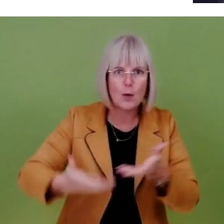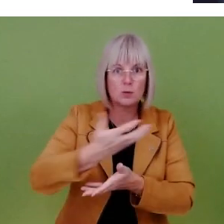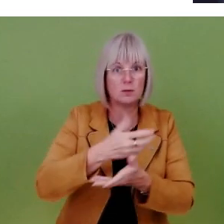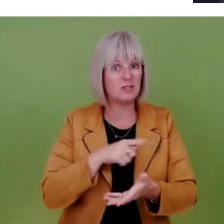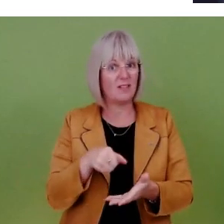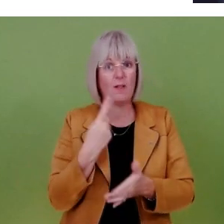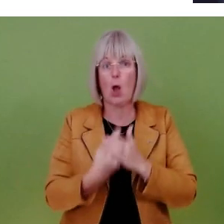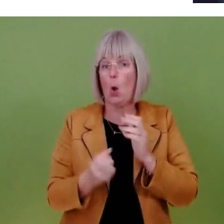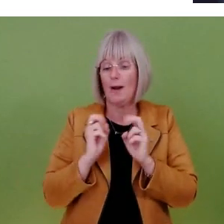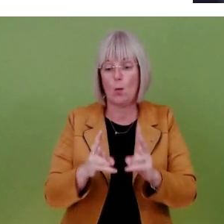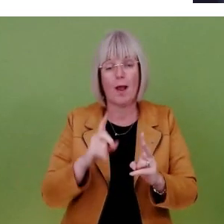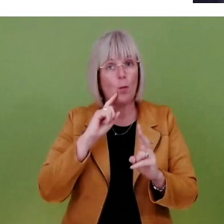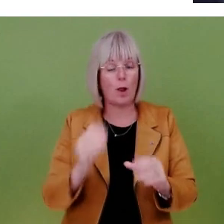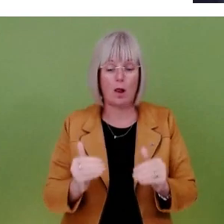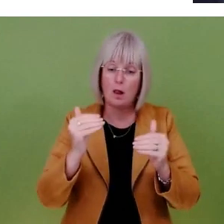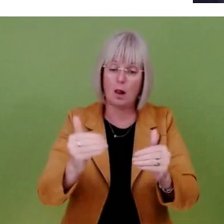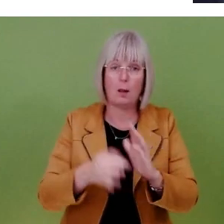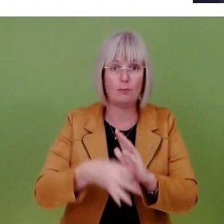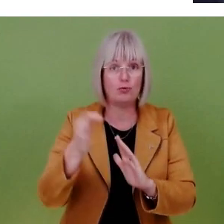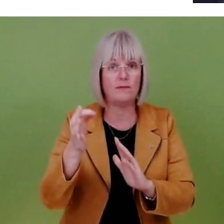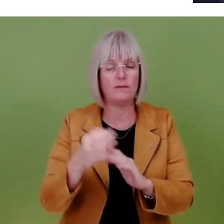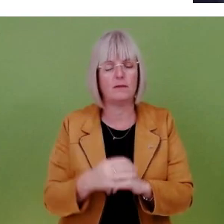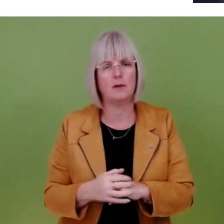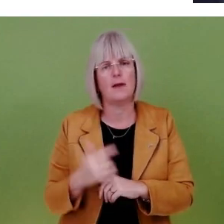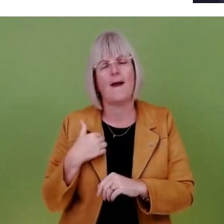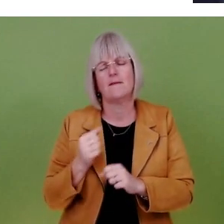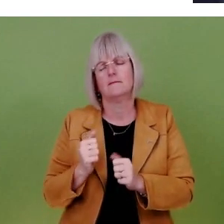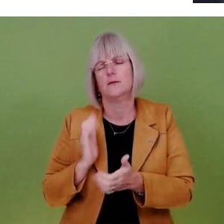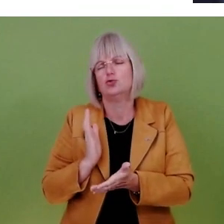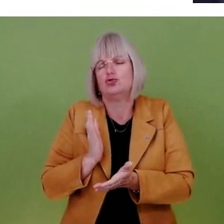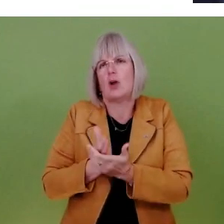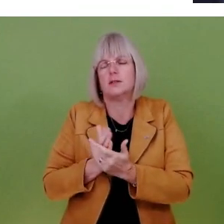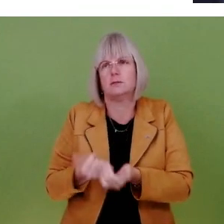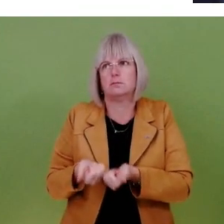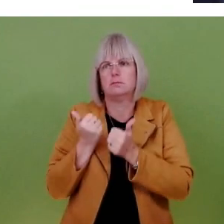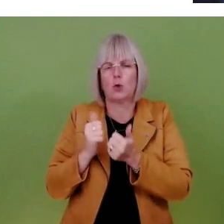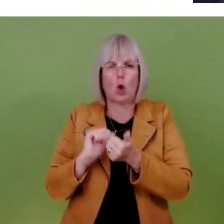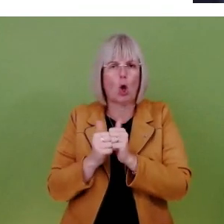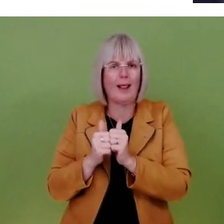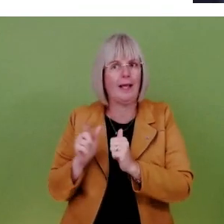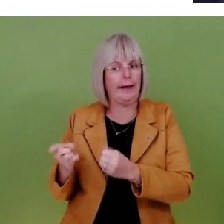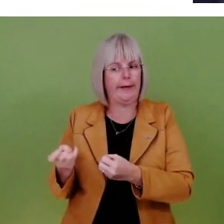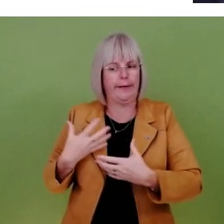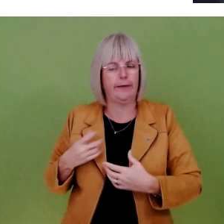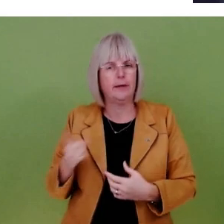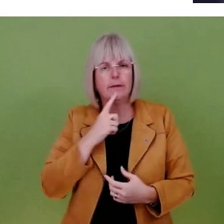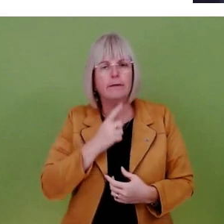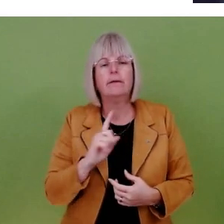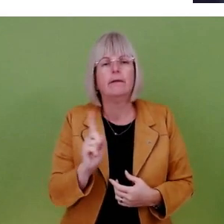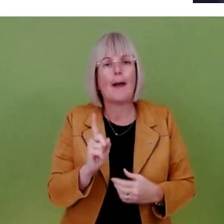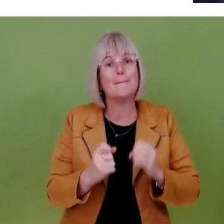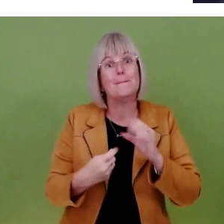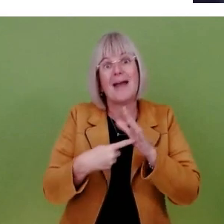And as a very trusted and esteemed colleague said to me the other day, the main thing is that we really need to be doing the